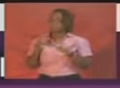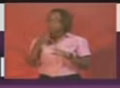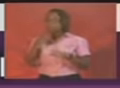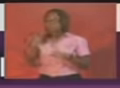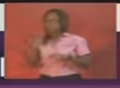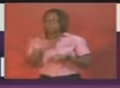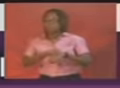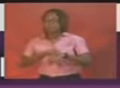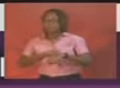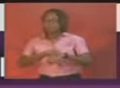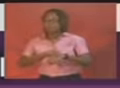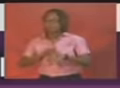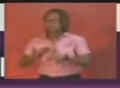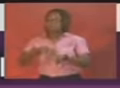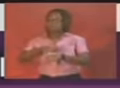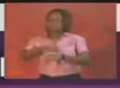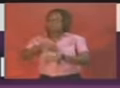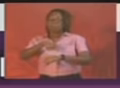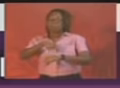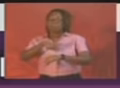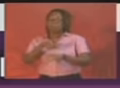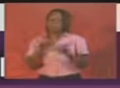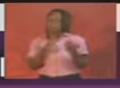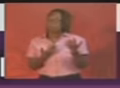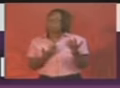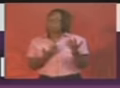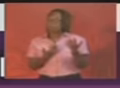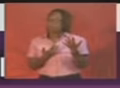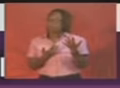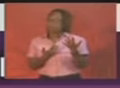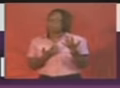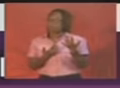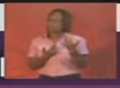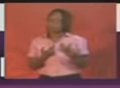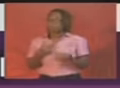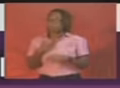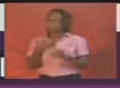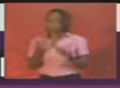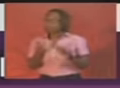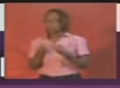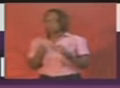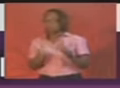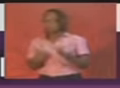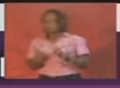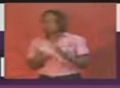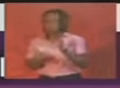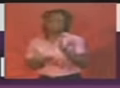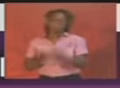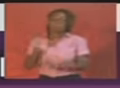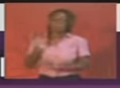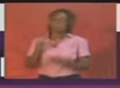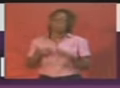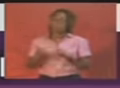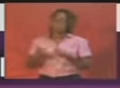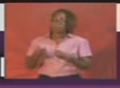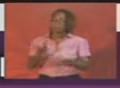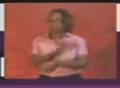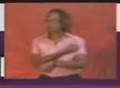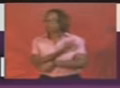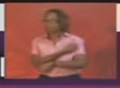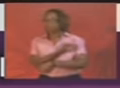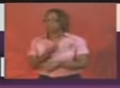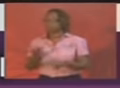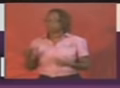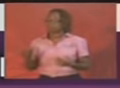Just to revisit that in terms of the timeline we are looking at rolling out. Also, the public health regulations, which, as you said, have been out